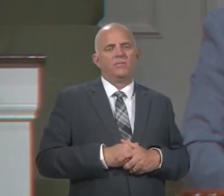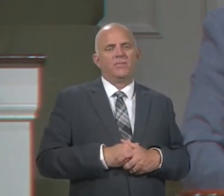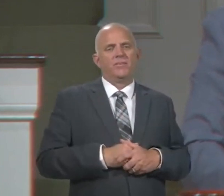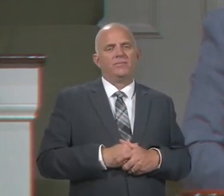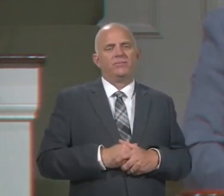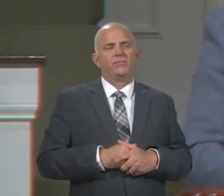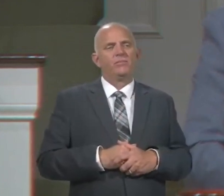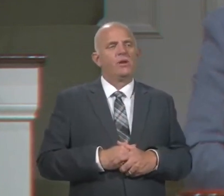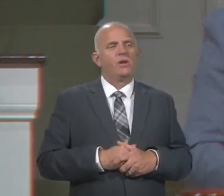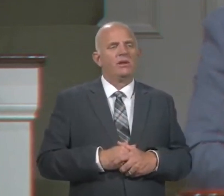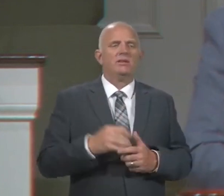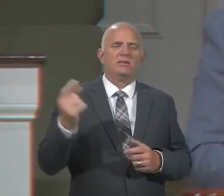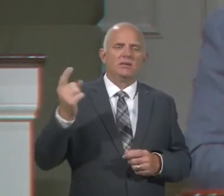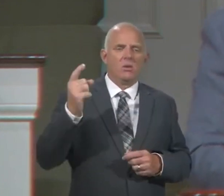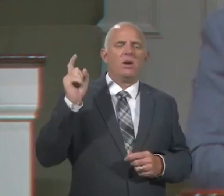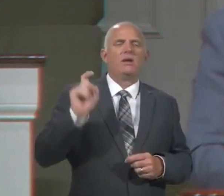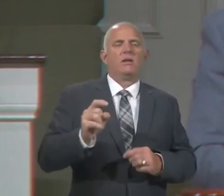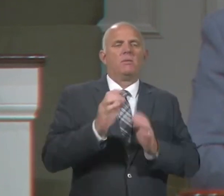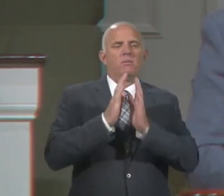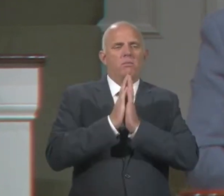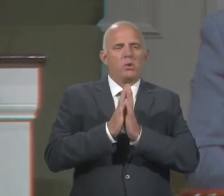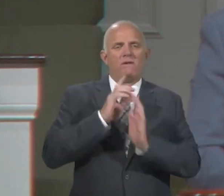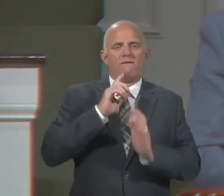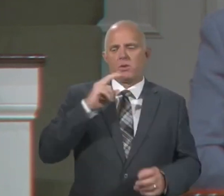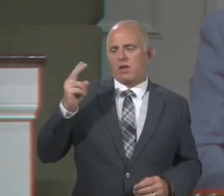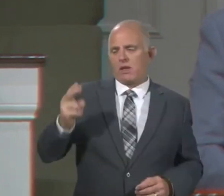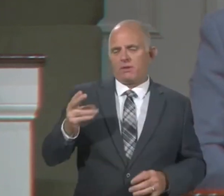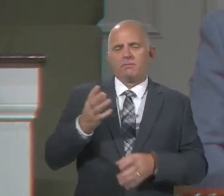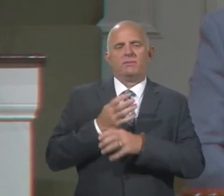Someone needs to pray that Hammond would be saved.